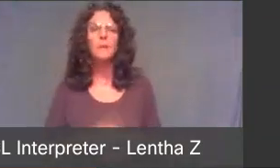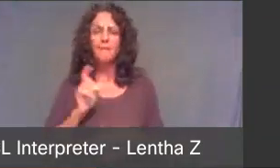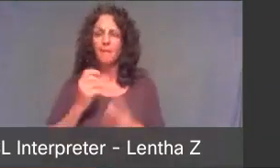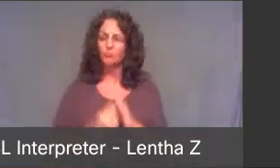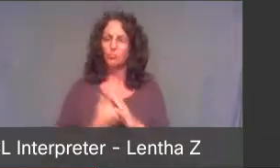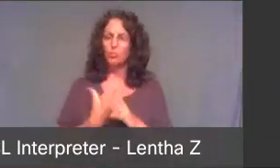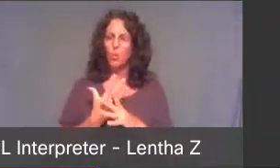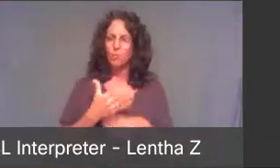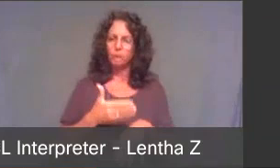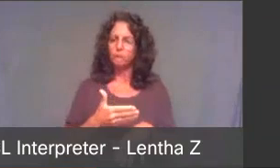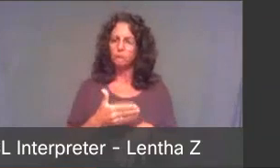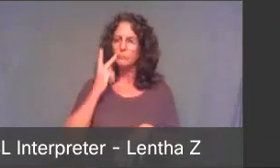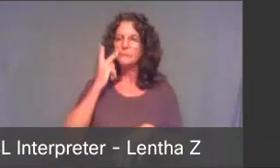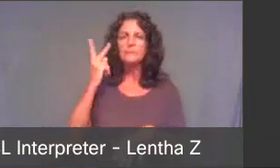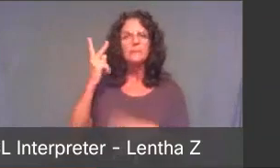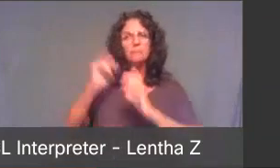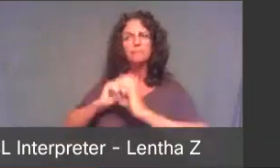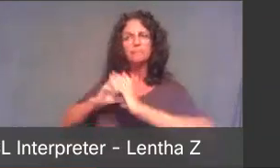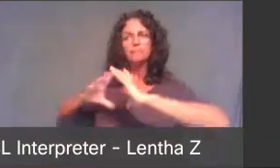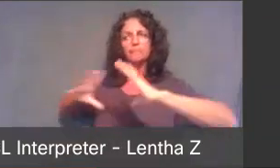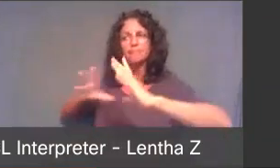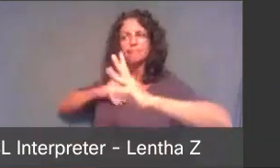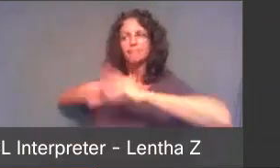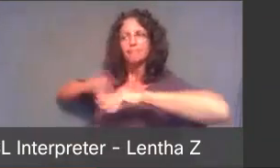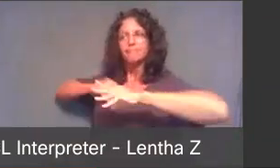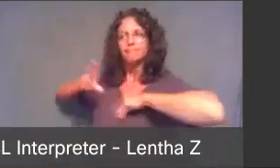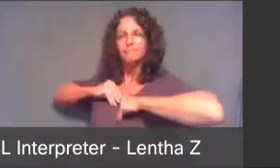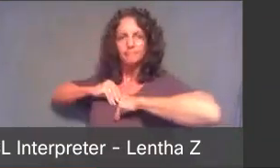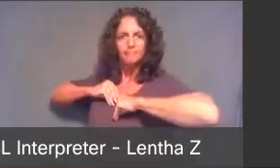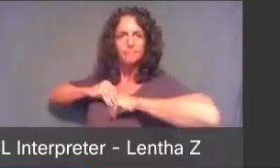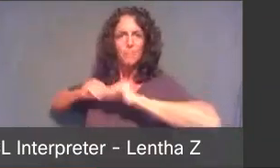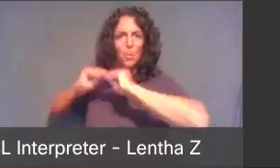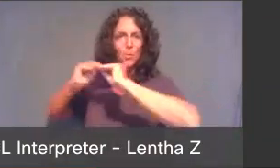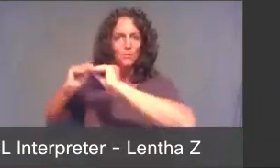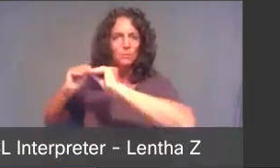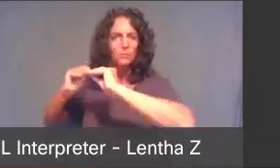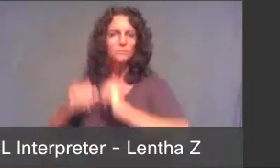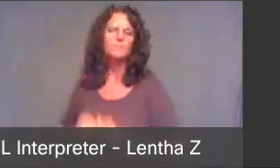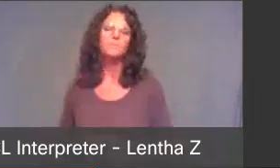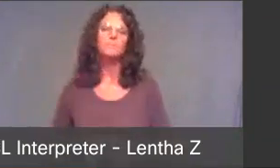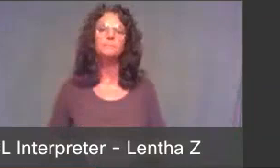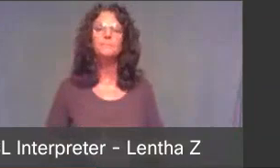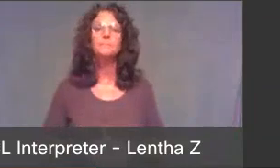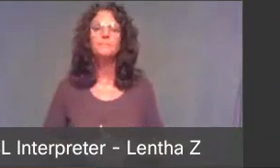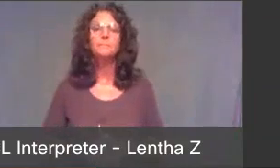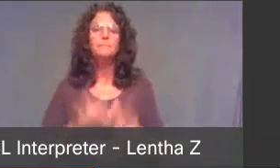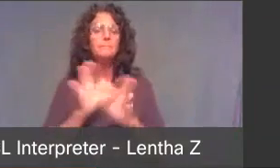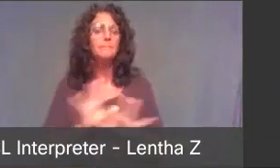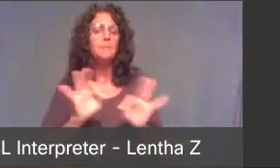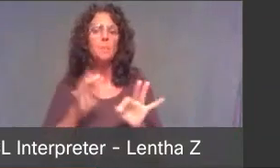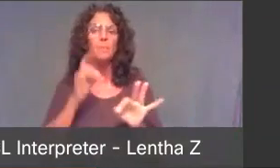stretch ourselves to see more and to accept and to kind of sit in that discomfort, because it's really important for this